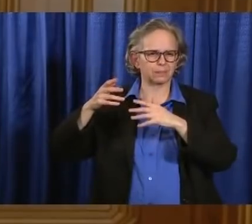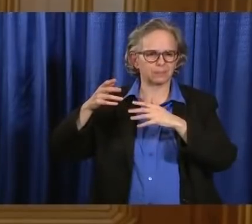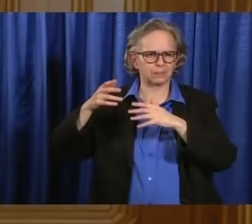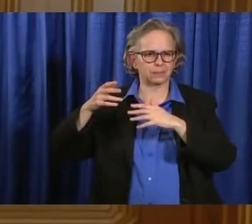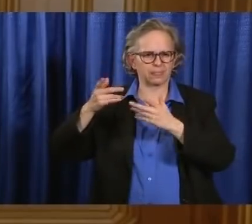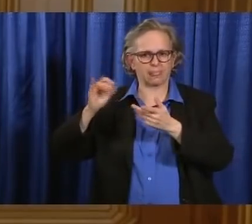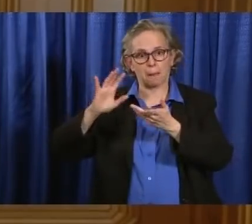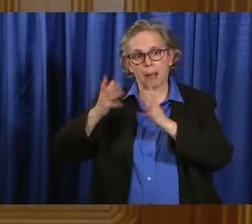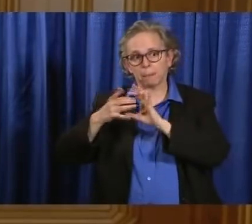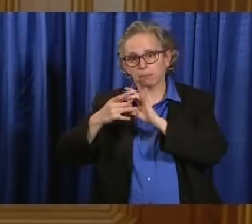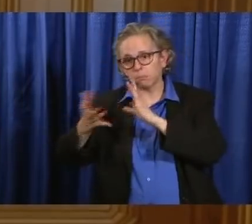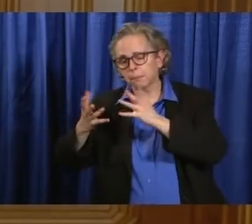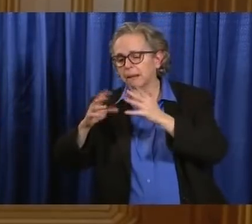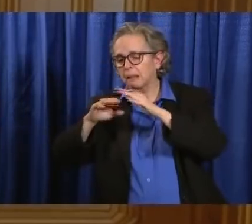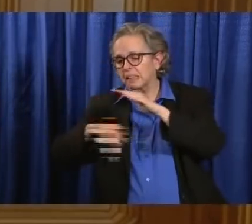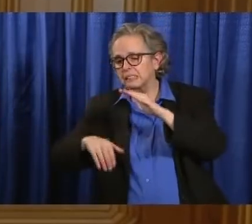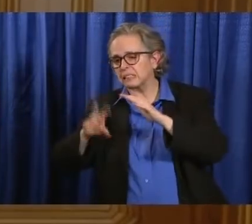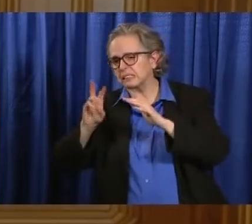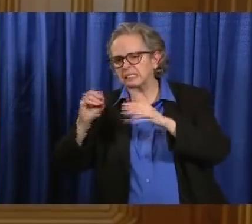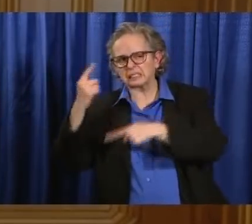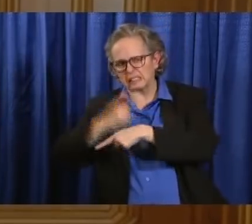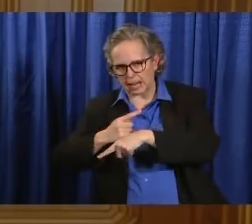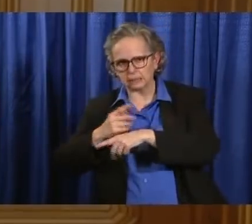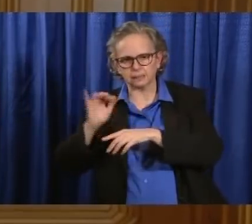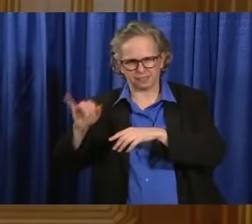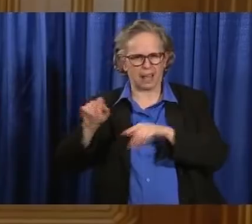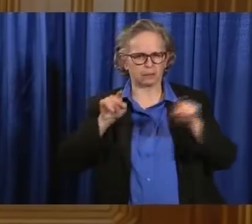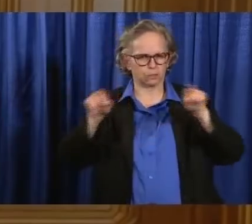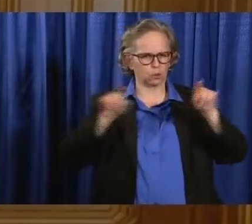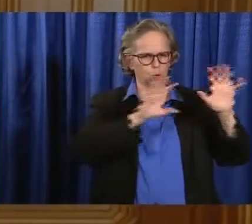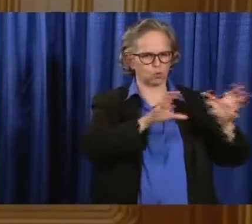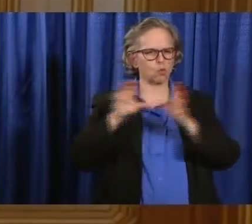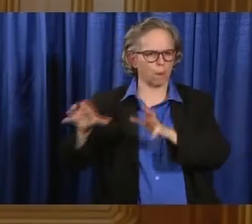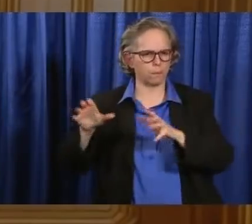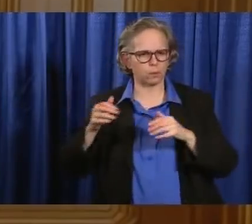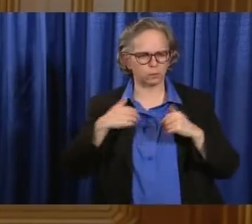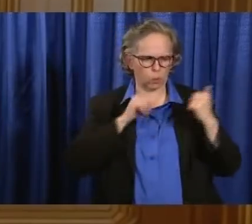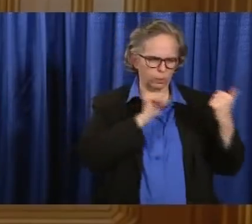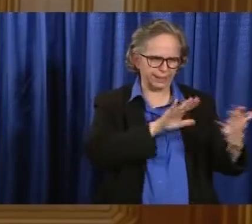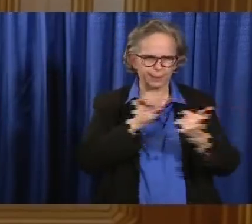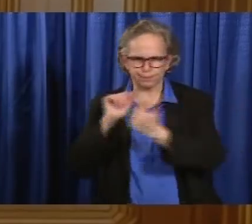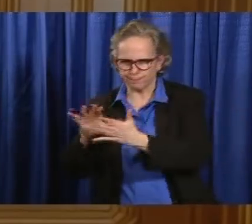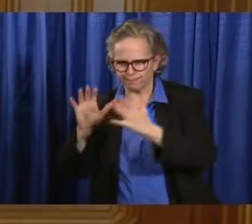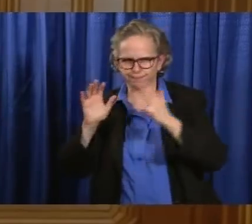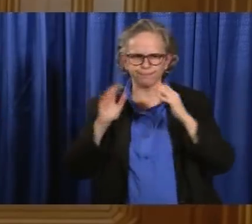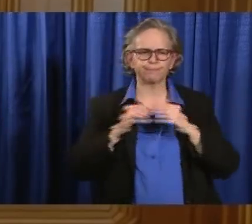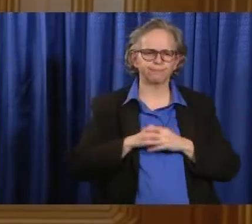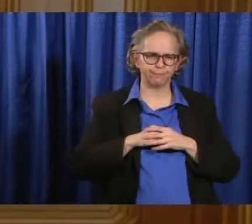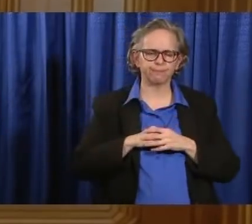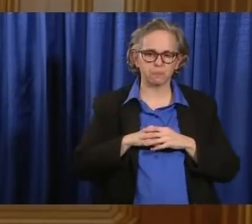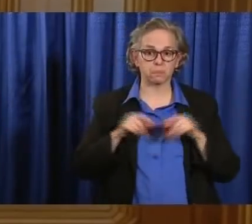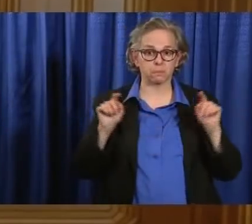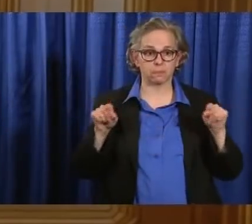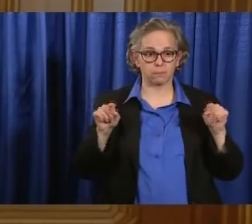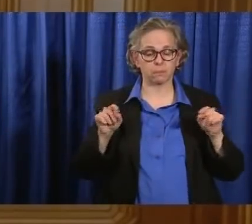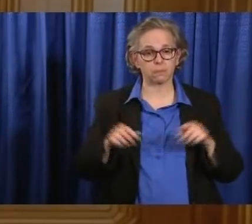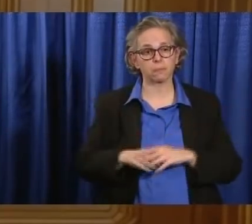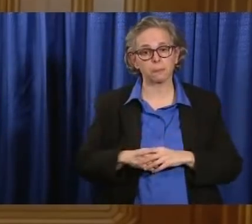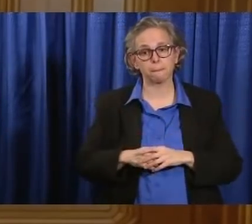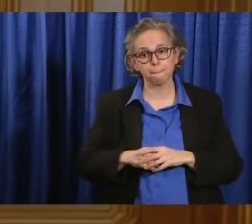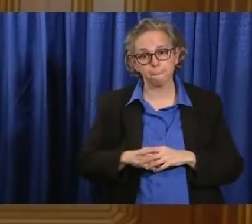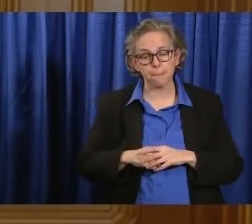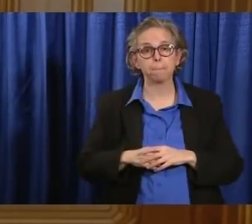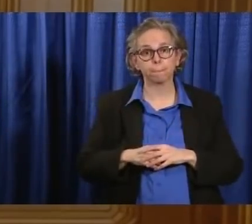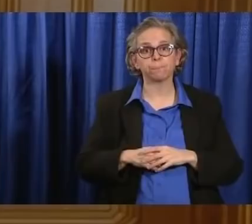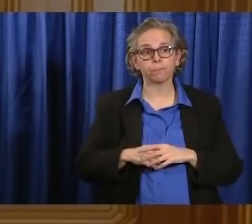out. So these are individuals that would be out within 60 days anyway. But